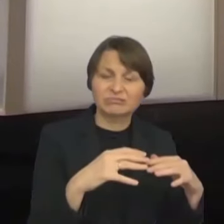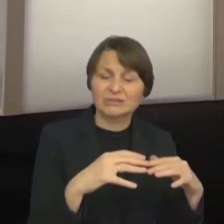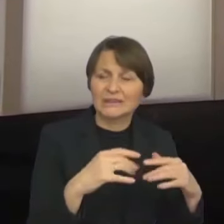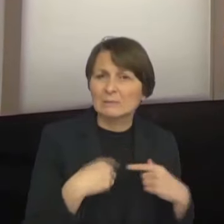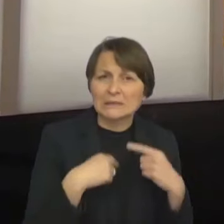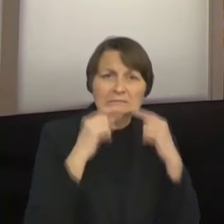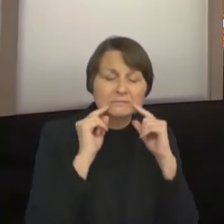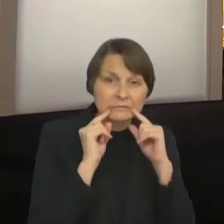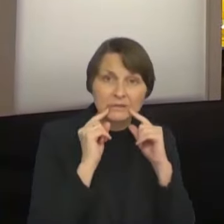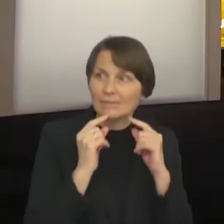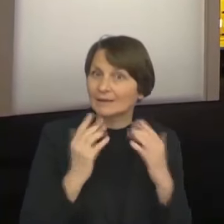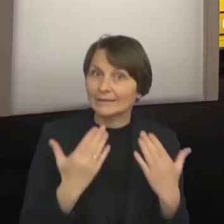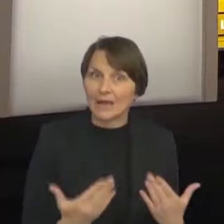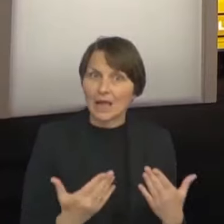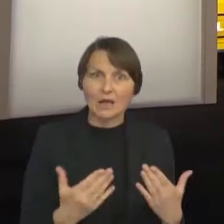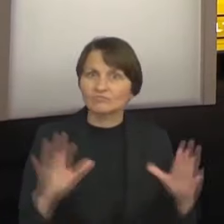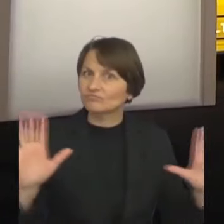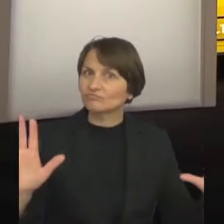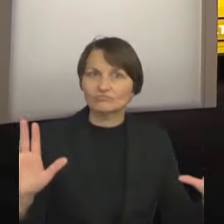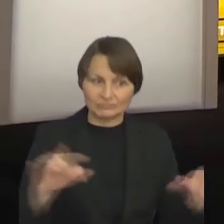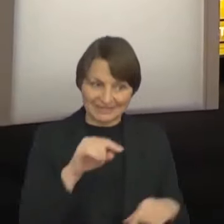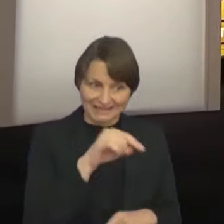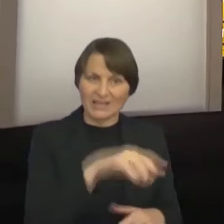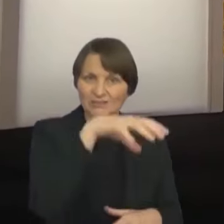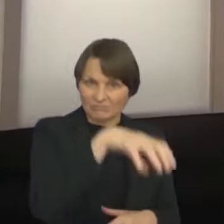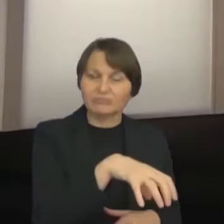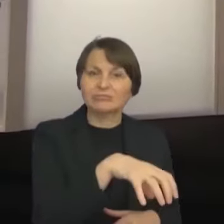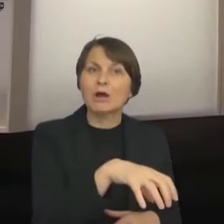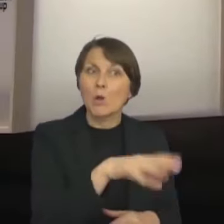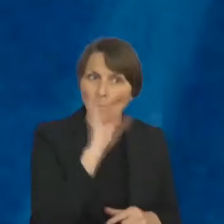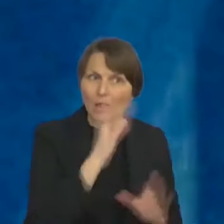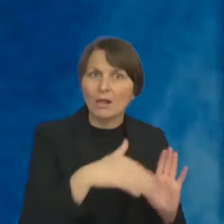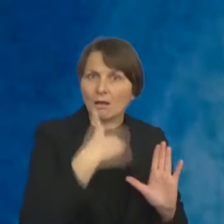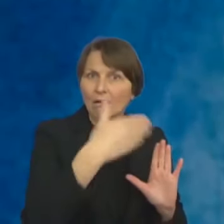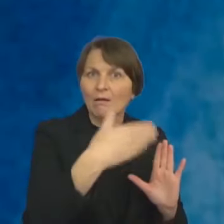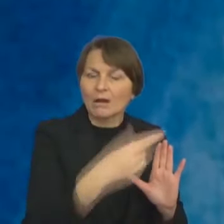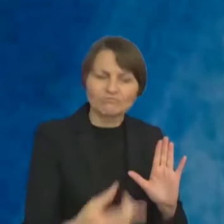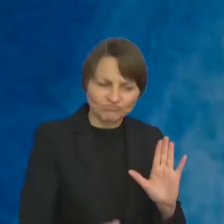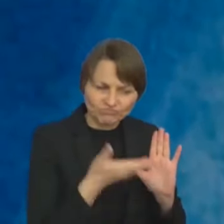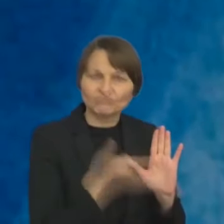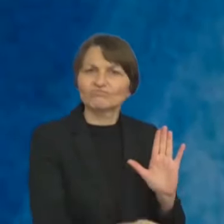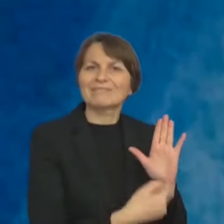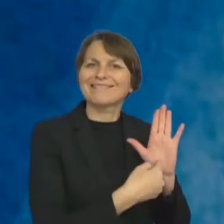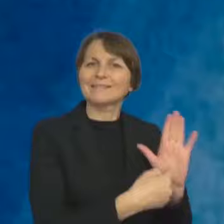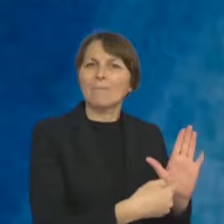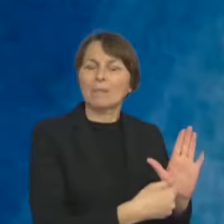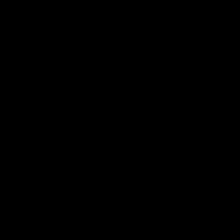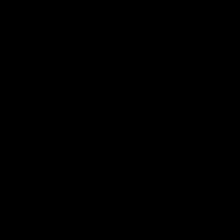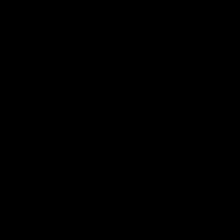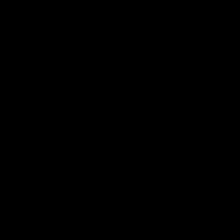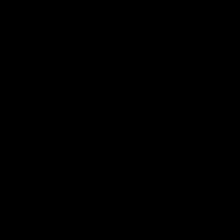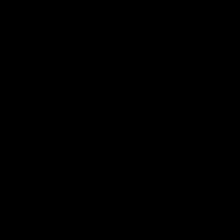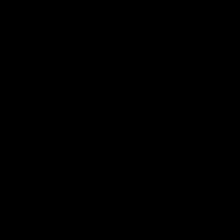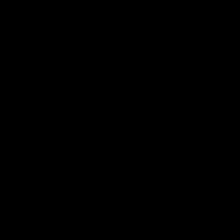that Flan is probably going to become an example and an exceptional industrial plant and a